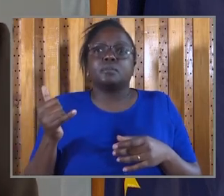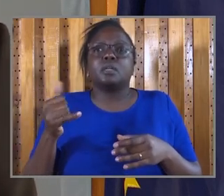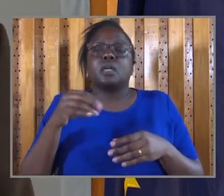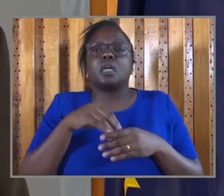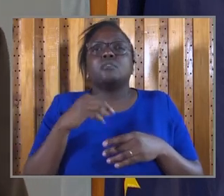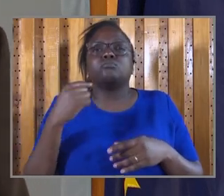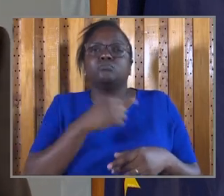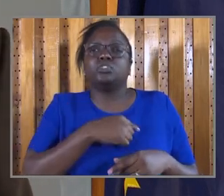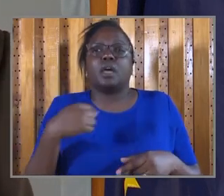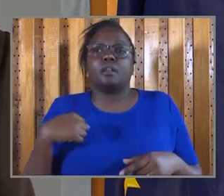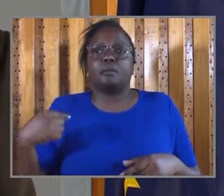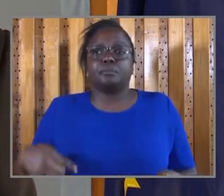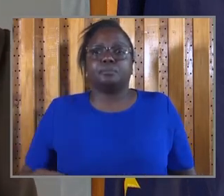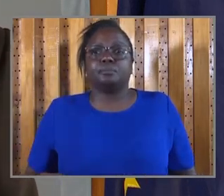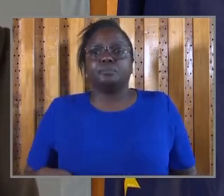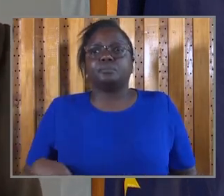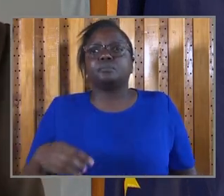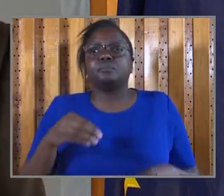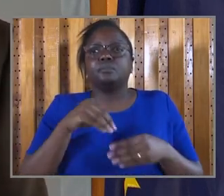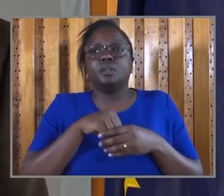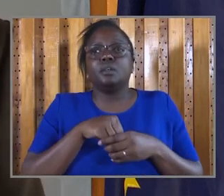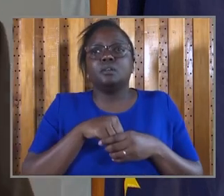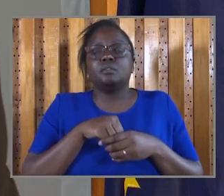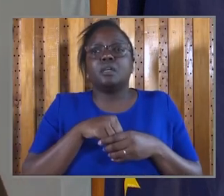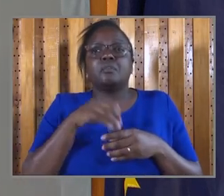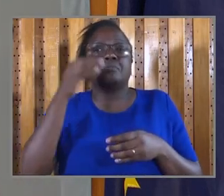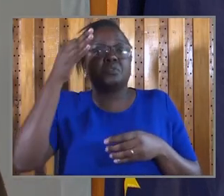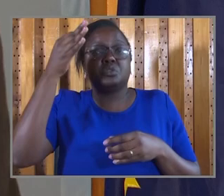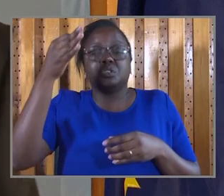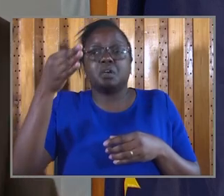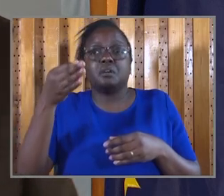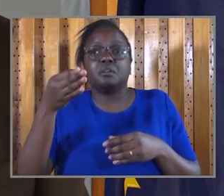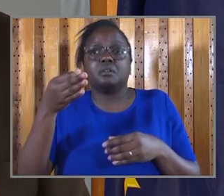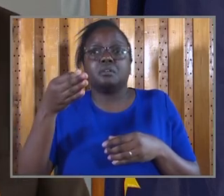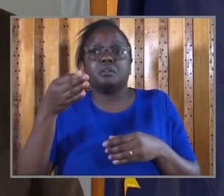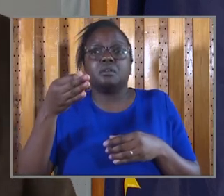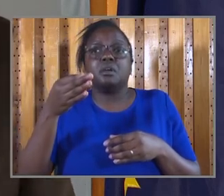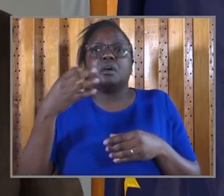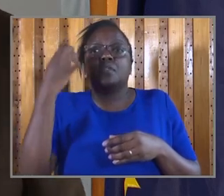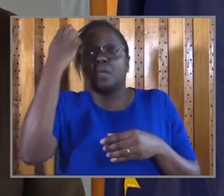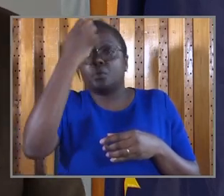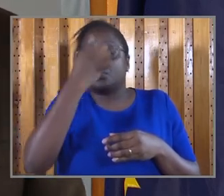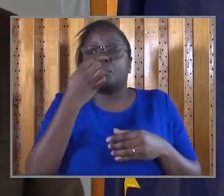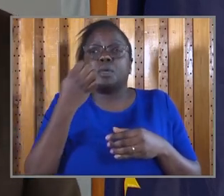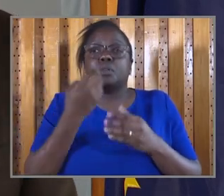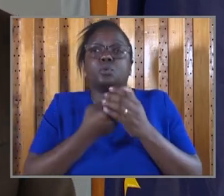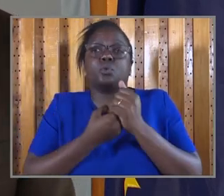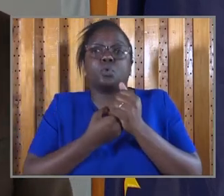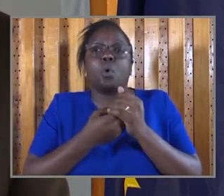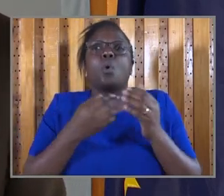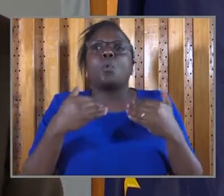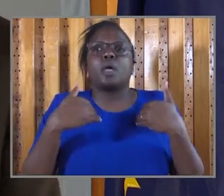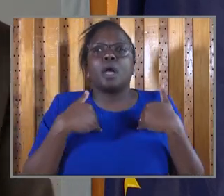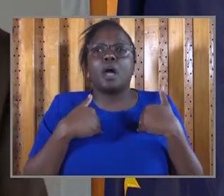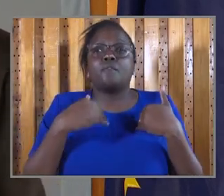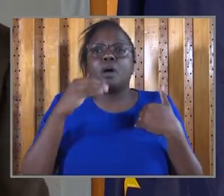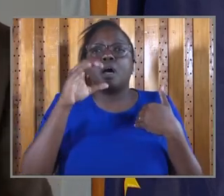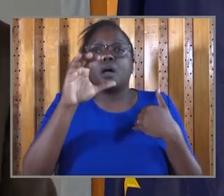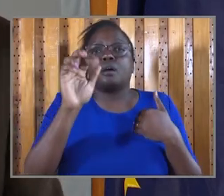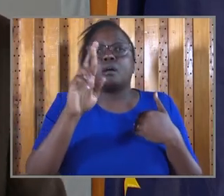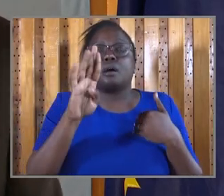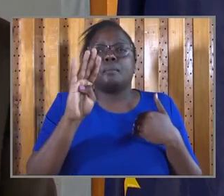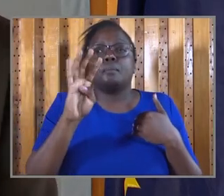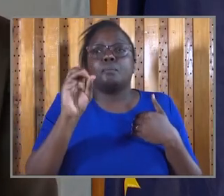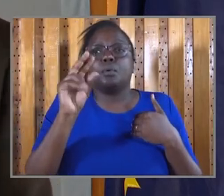China, in the near future also in Brazil and Chile and in the European Union, we already have a carbon market. And this